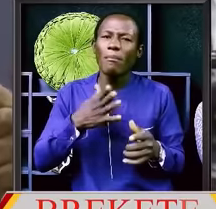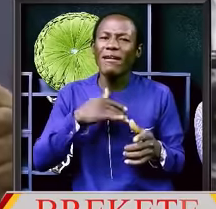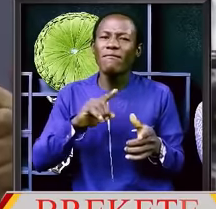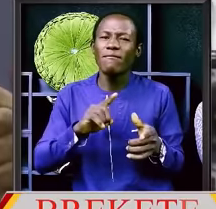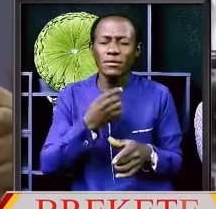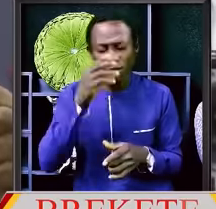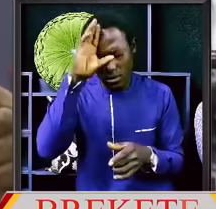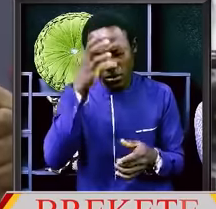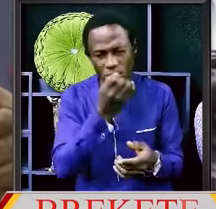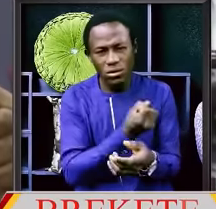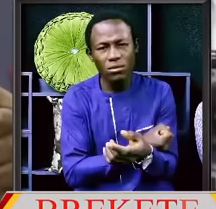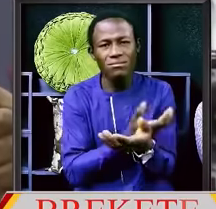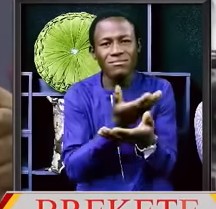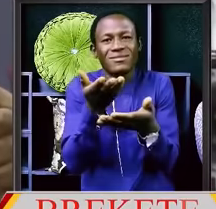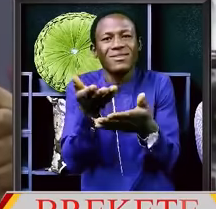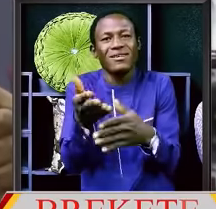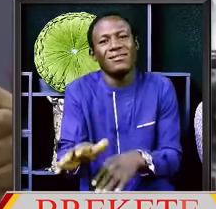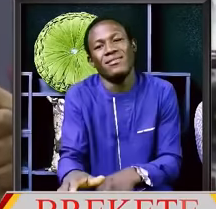Khalifa,